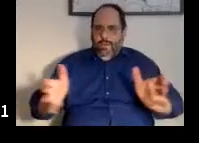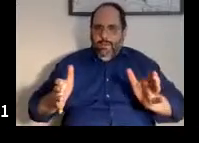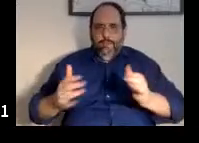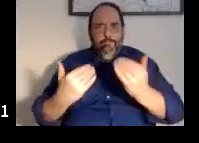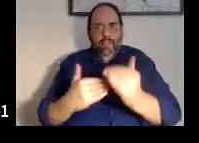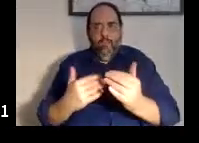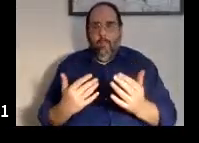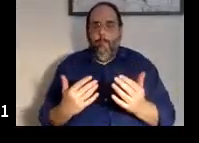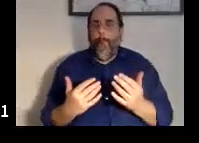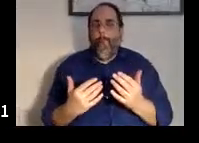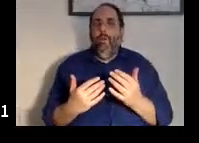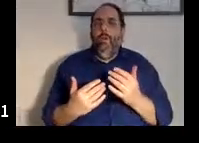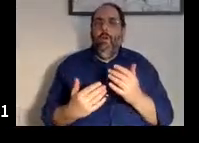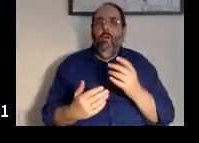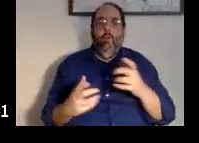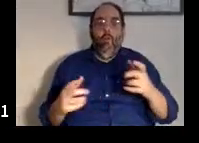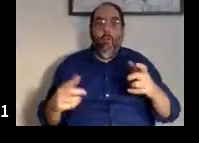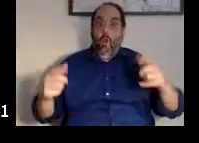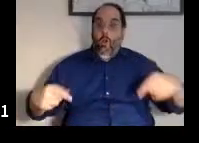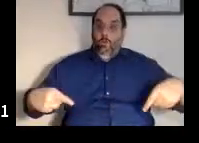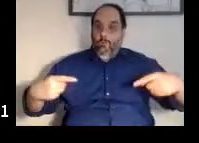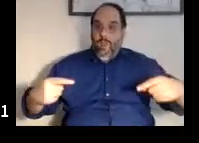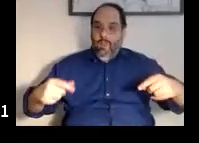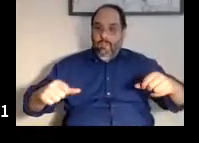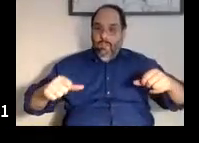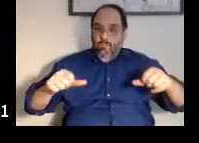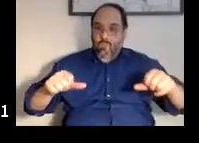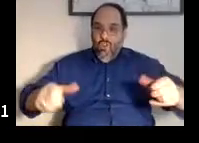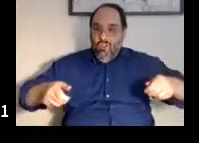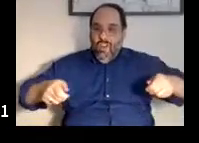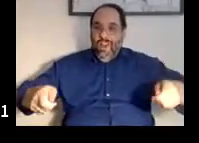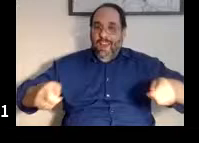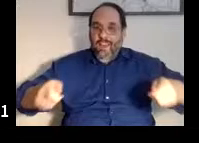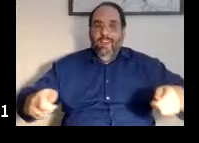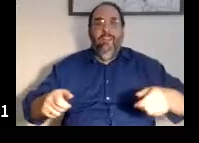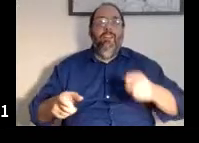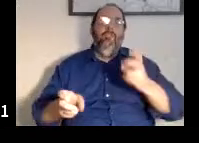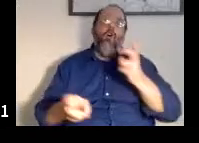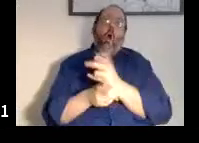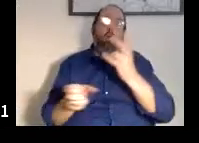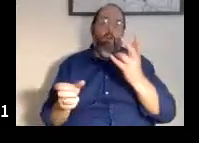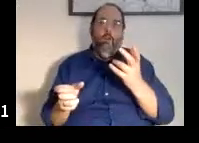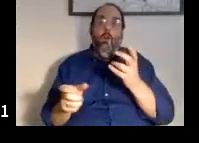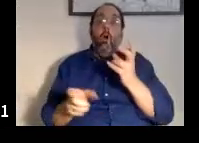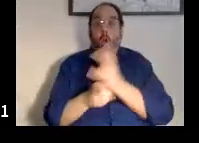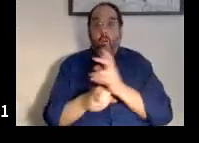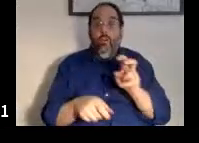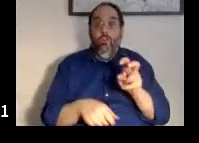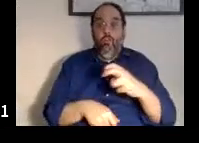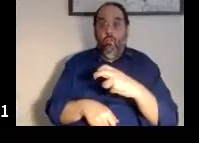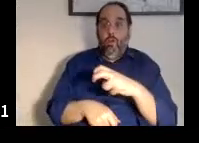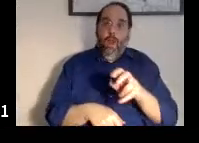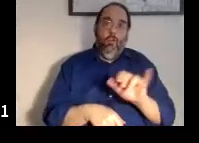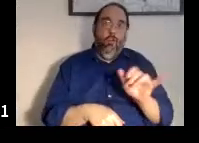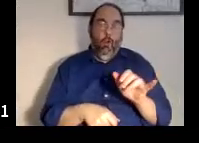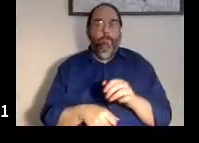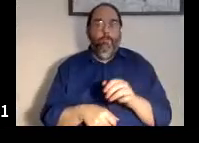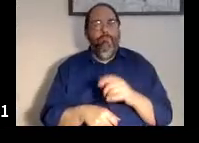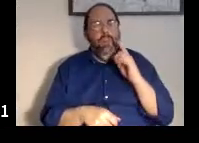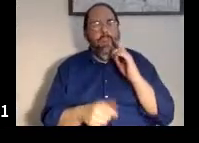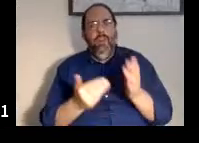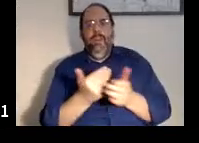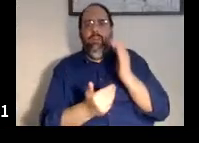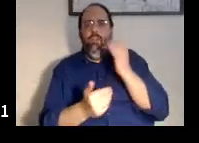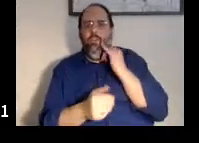Harder for large mobility devices or heavy mobility devices to turn around in. I think they're easier